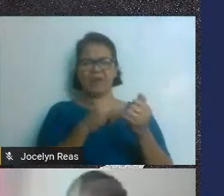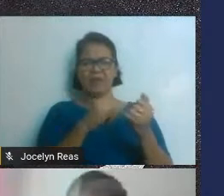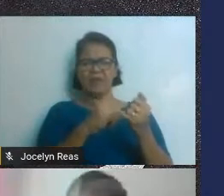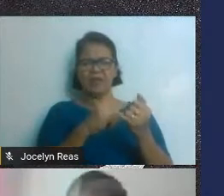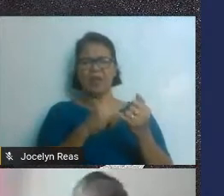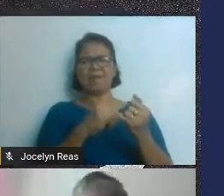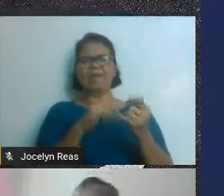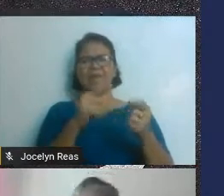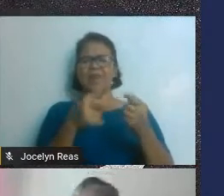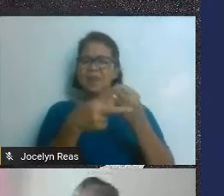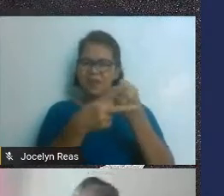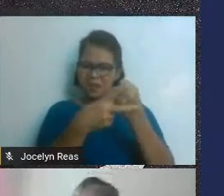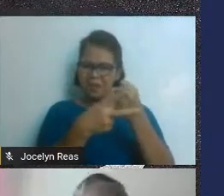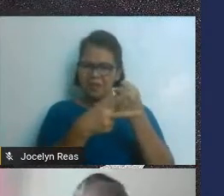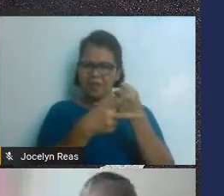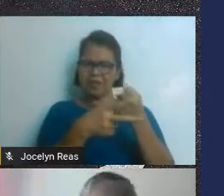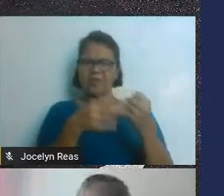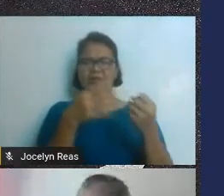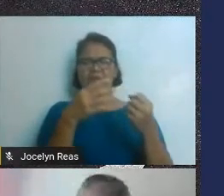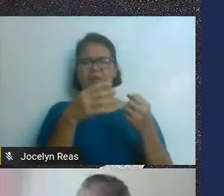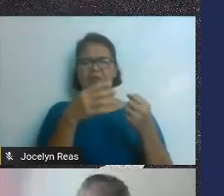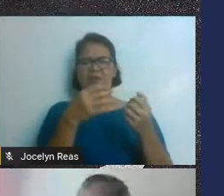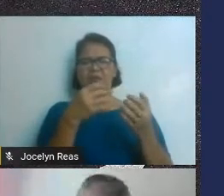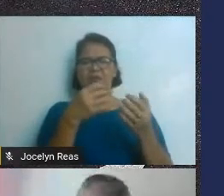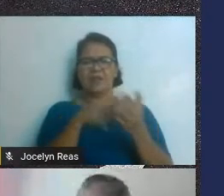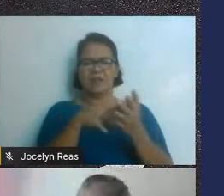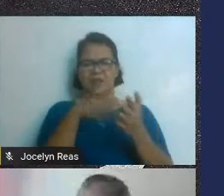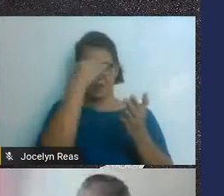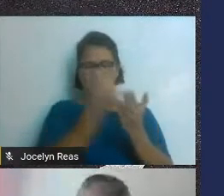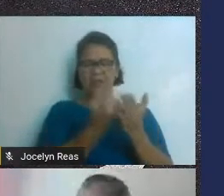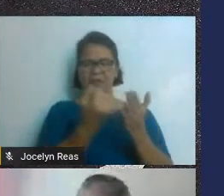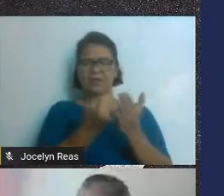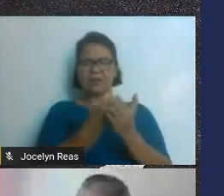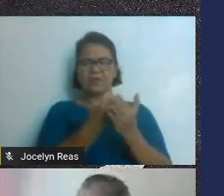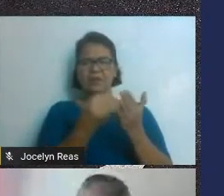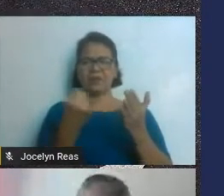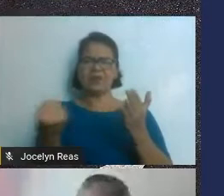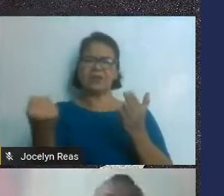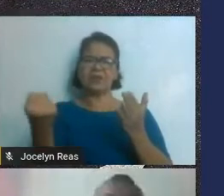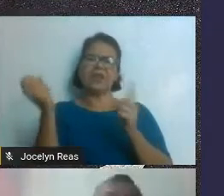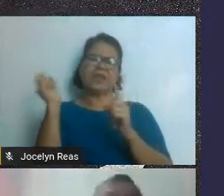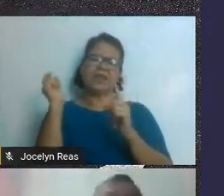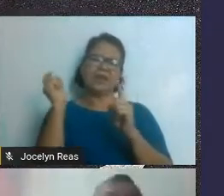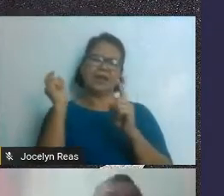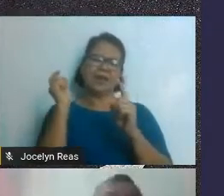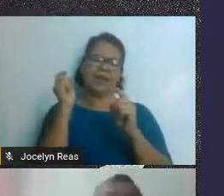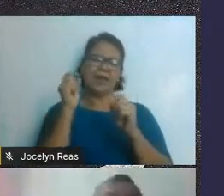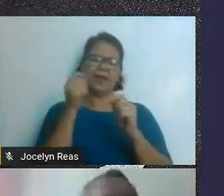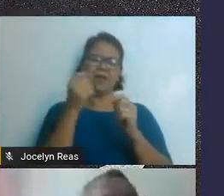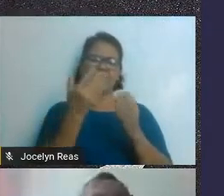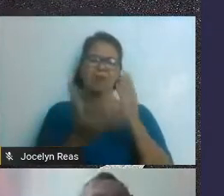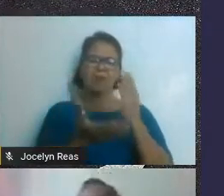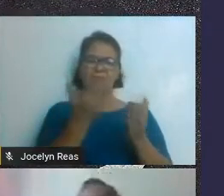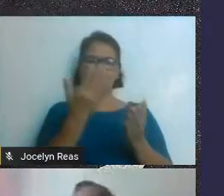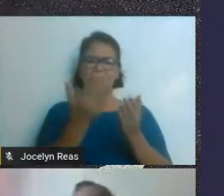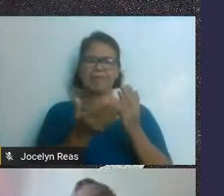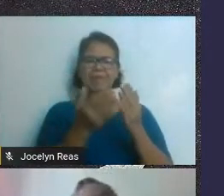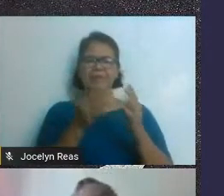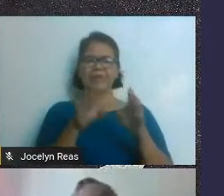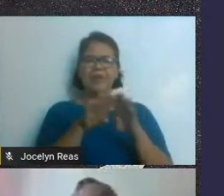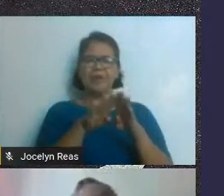digital resources, in a flash drive or in your budget, and open the learning